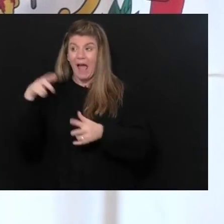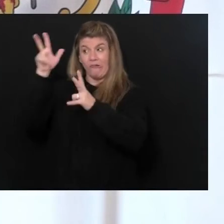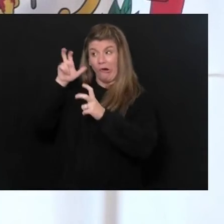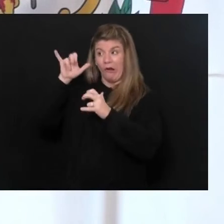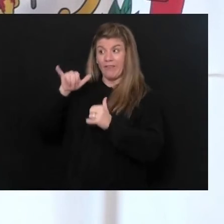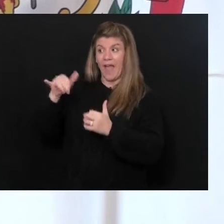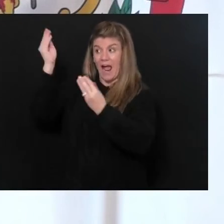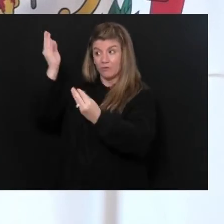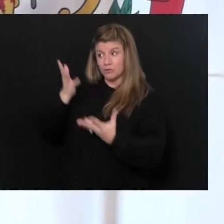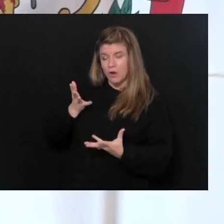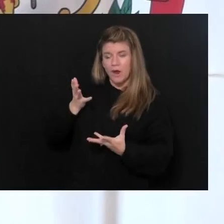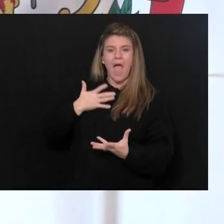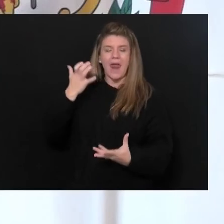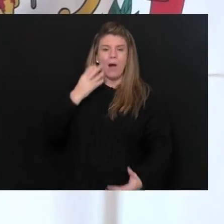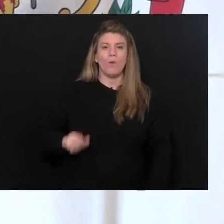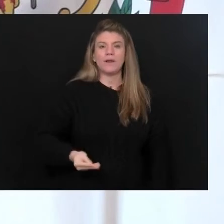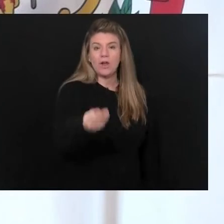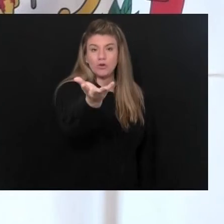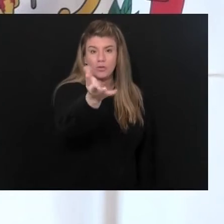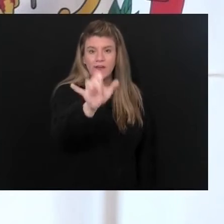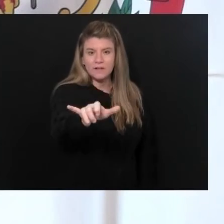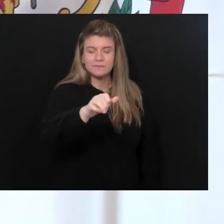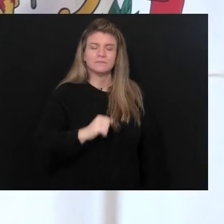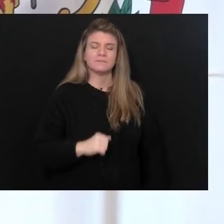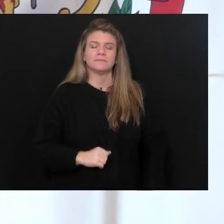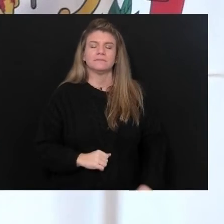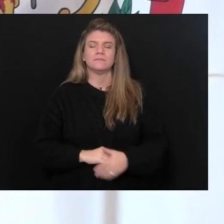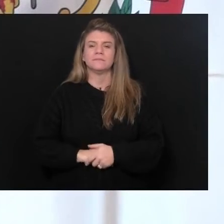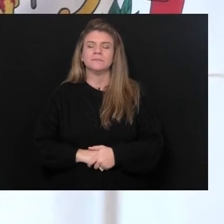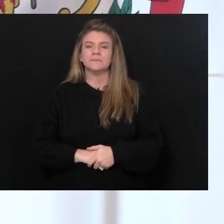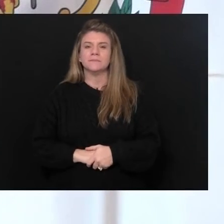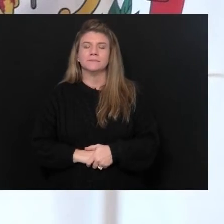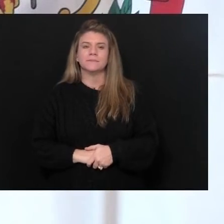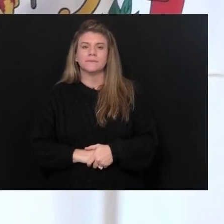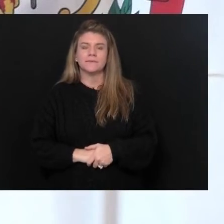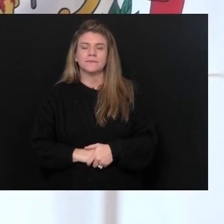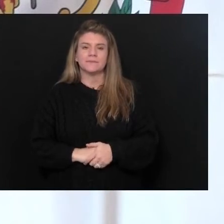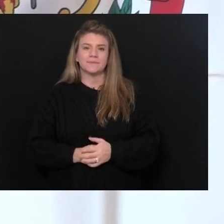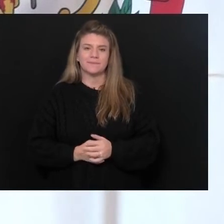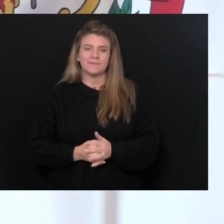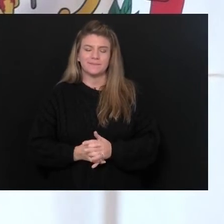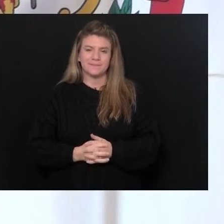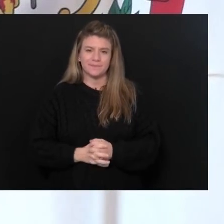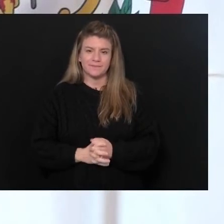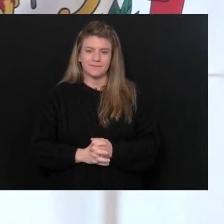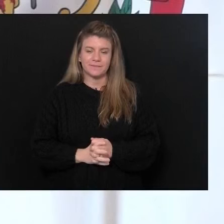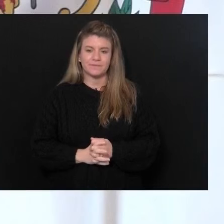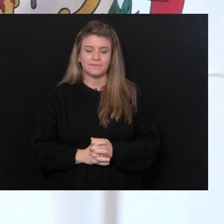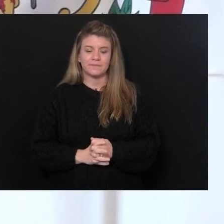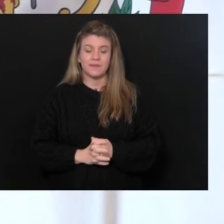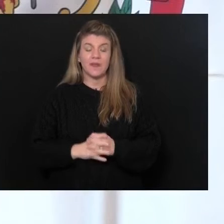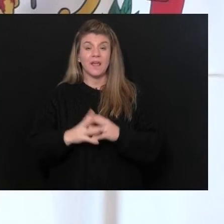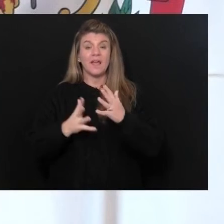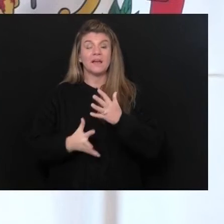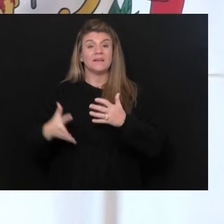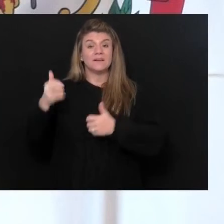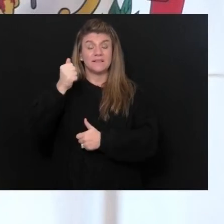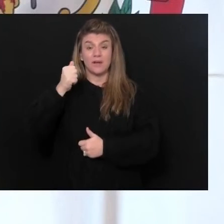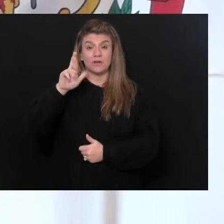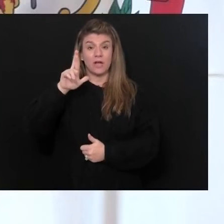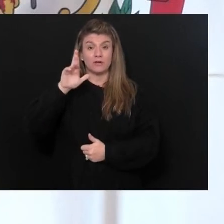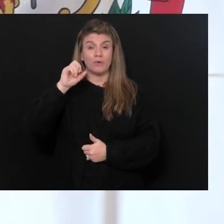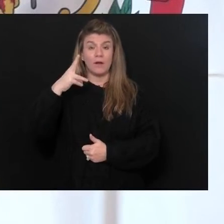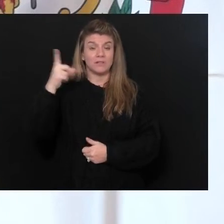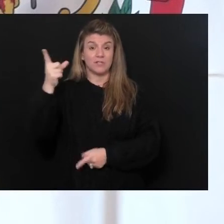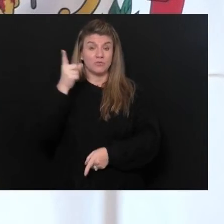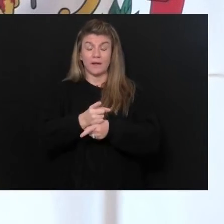I wanted to pass that on to our people. Now, let me pass on just something else. Secretary Crouch is right. He's dead